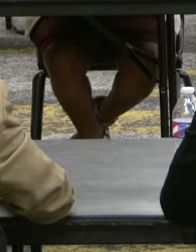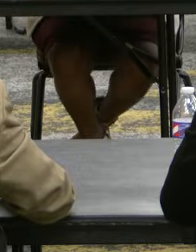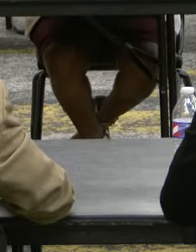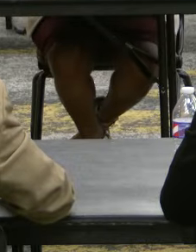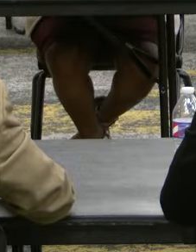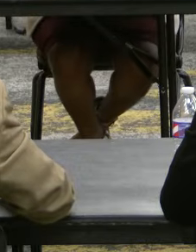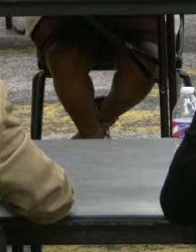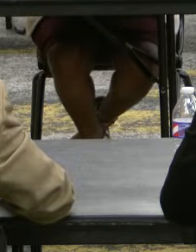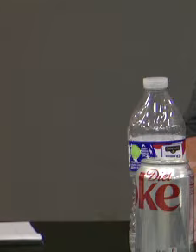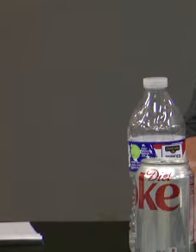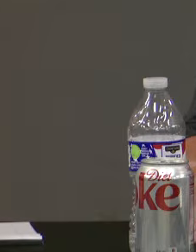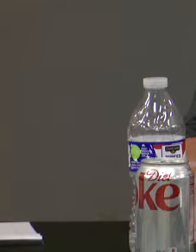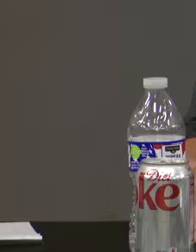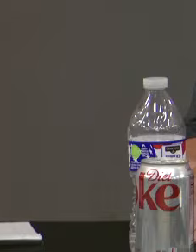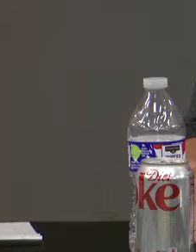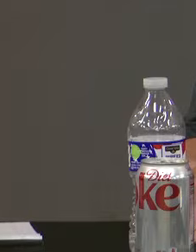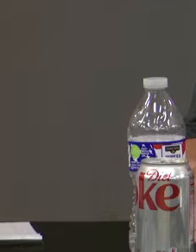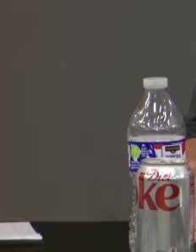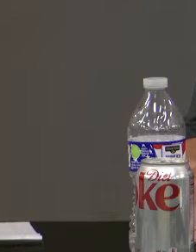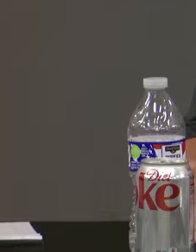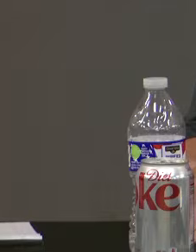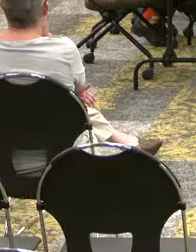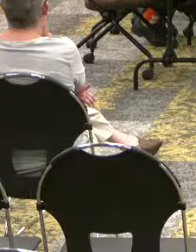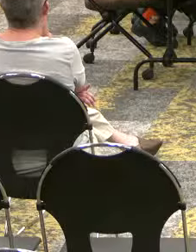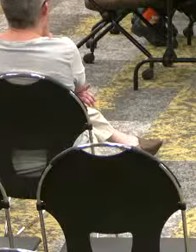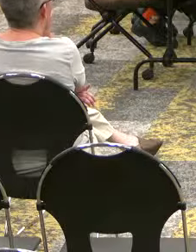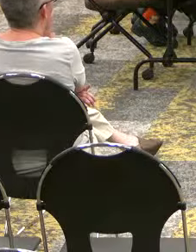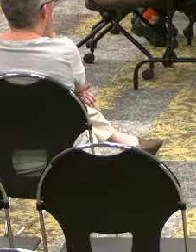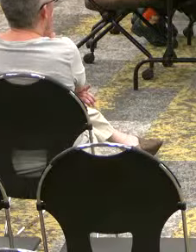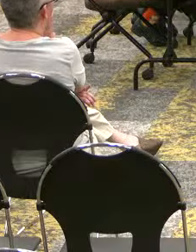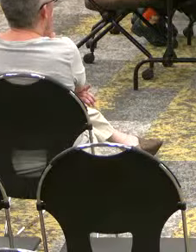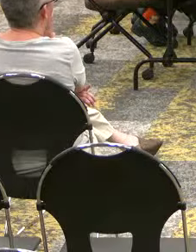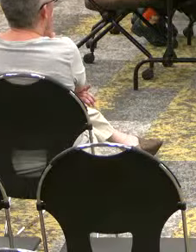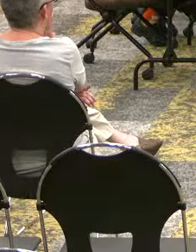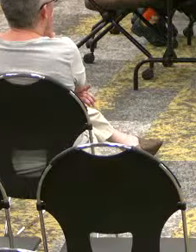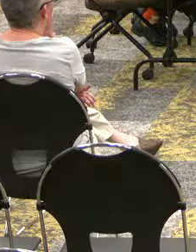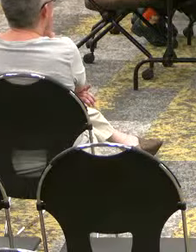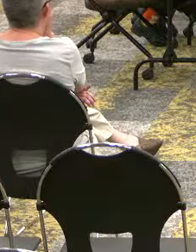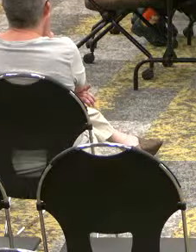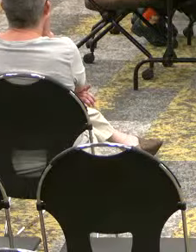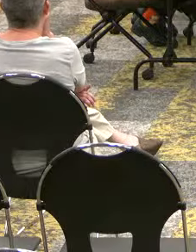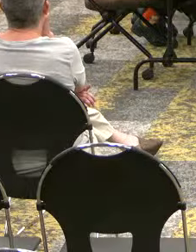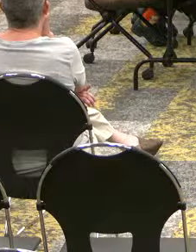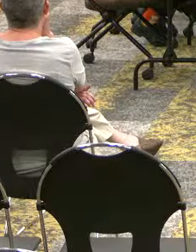Seeing none, can we have a roll call vote, please?